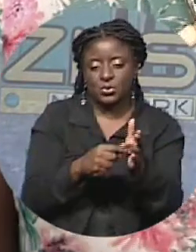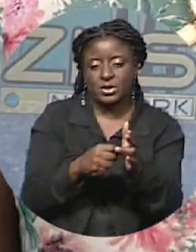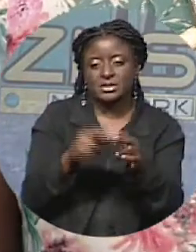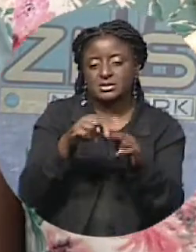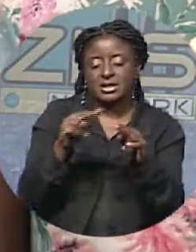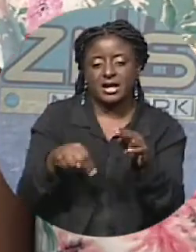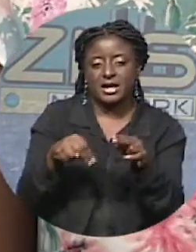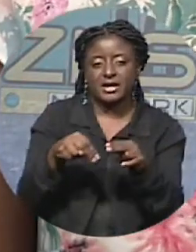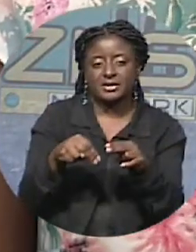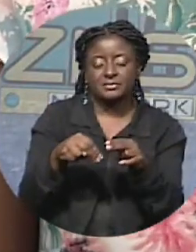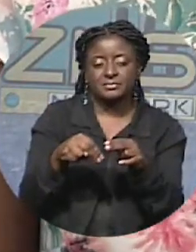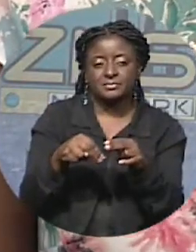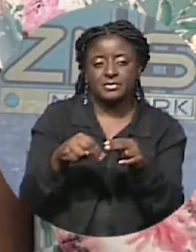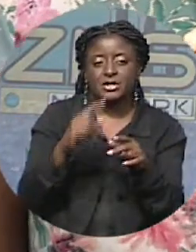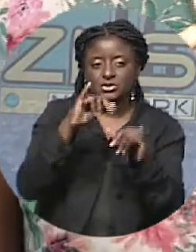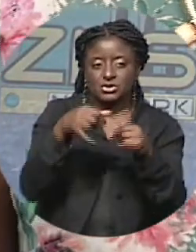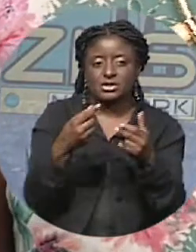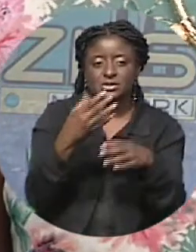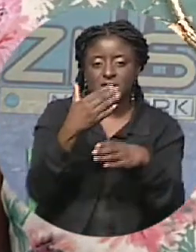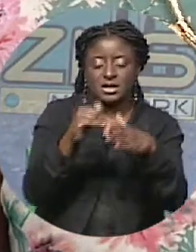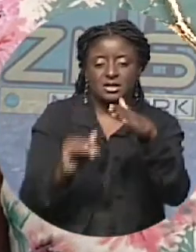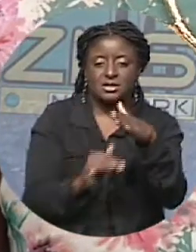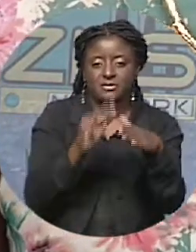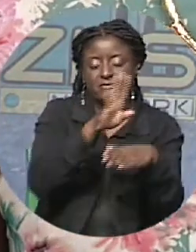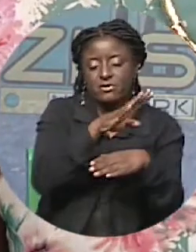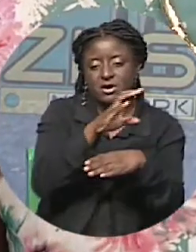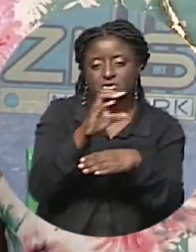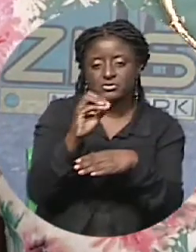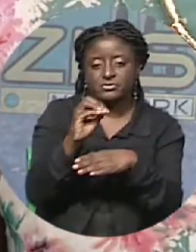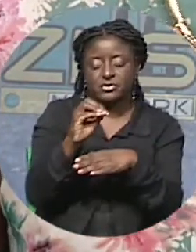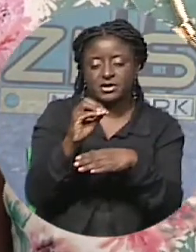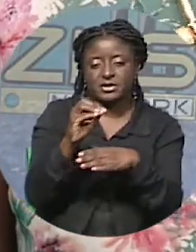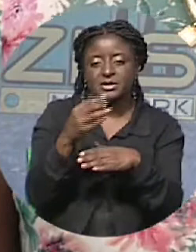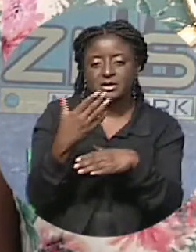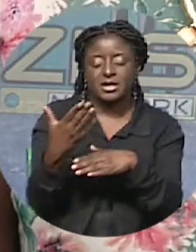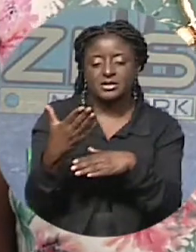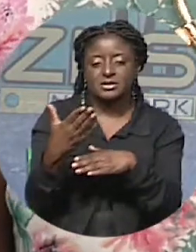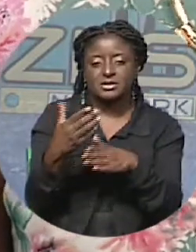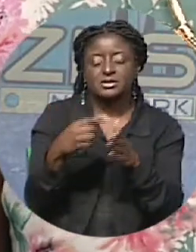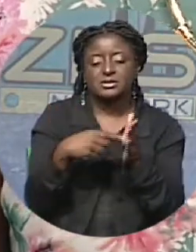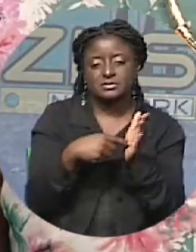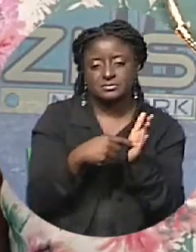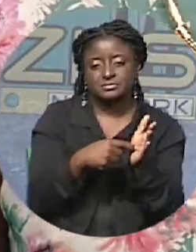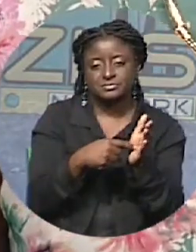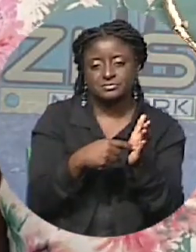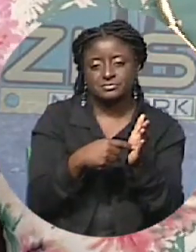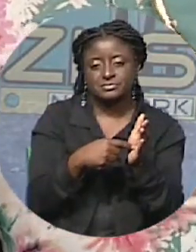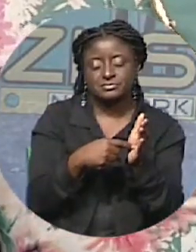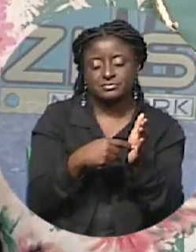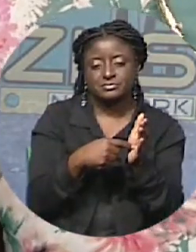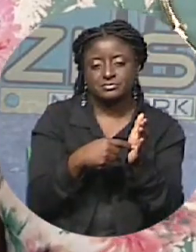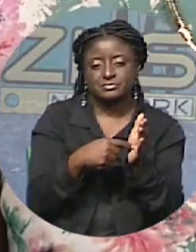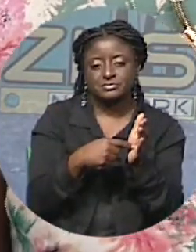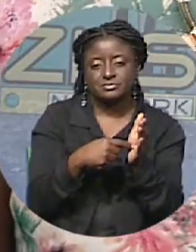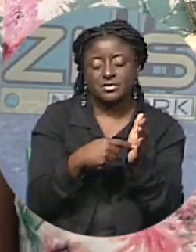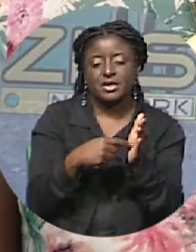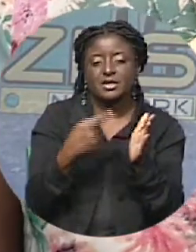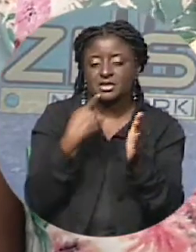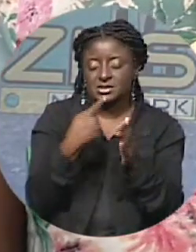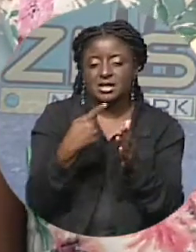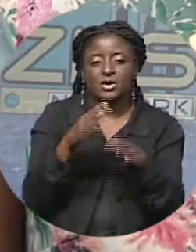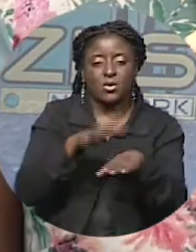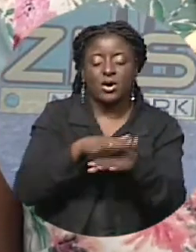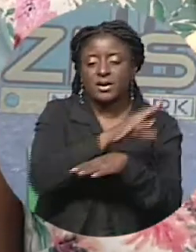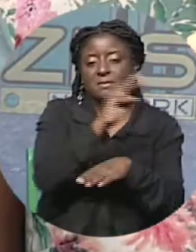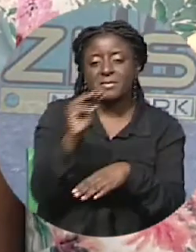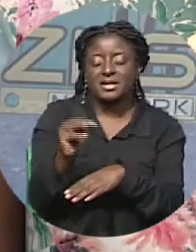cases. Minister of Social Services and Community Development Melanie Griffin making the disclosure Monday at the launch of activities to mark Child Protection